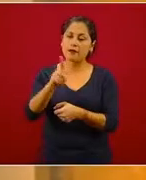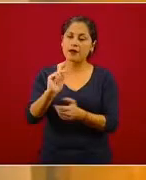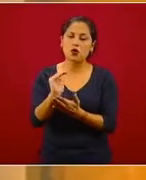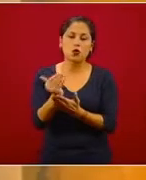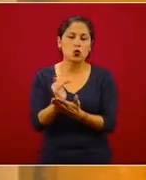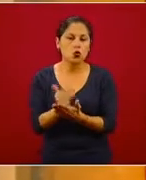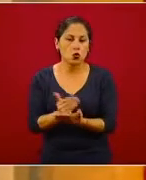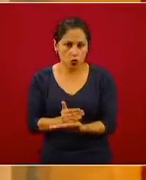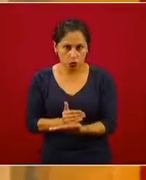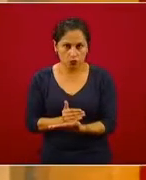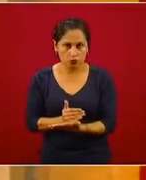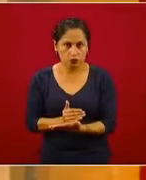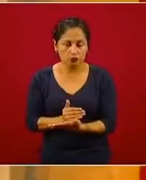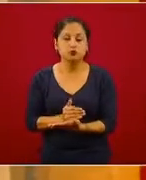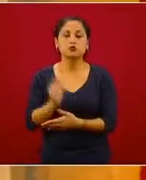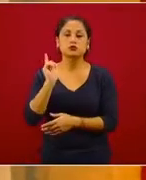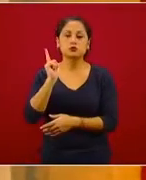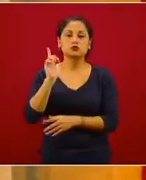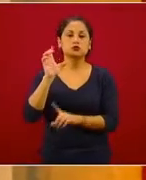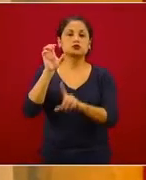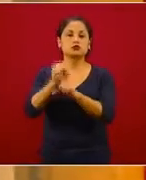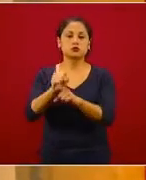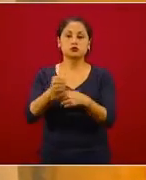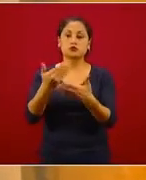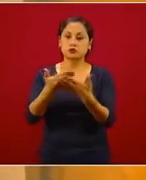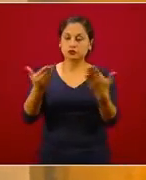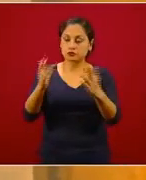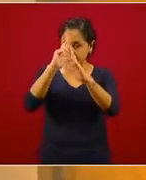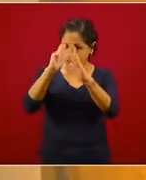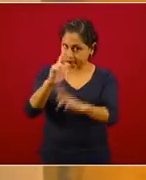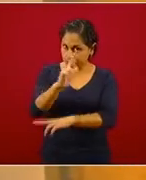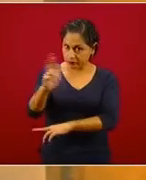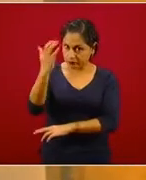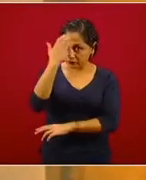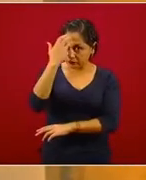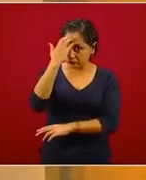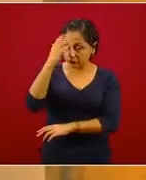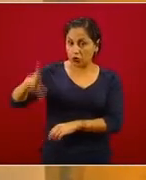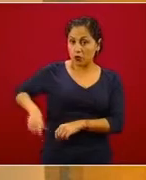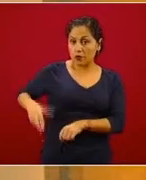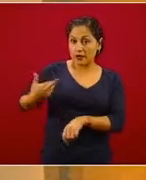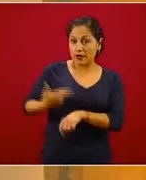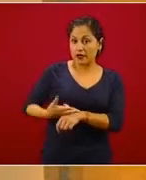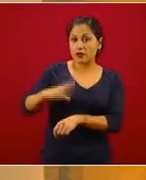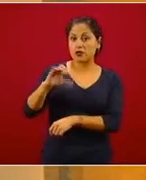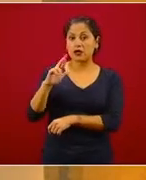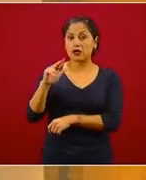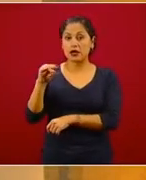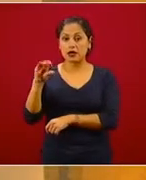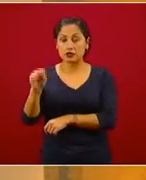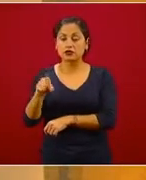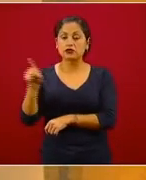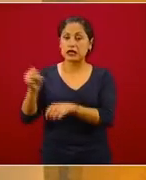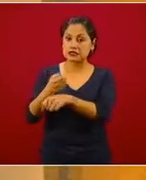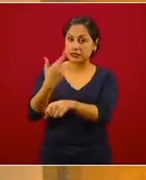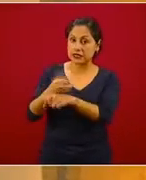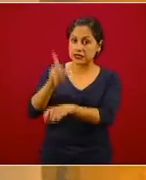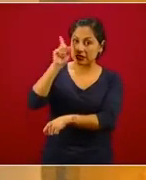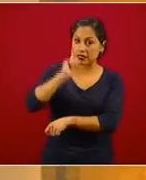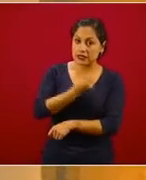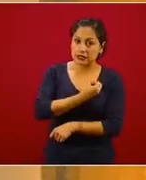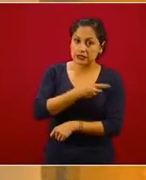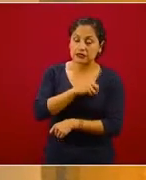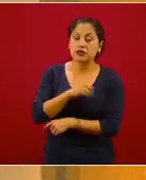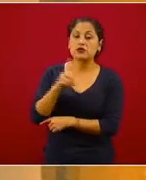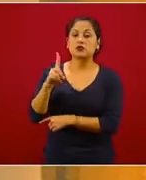It doesn't mean that transmission levels are null there, but I want to say my respects and recognition to Governor Carlos Joaquin